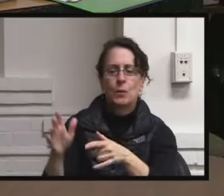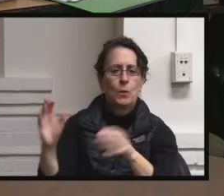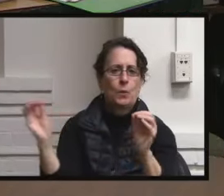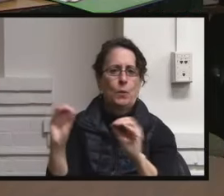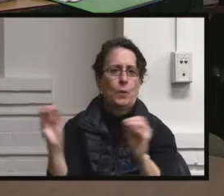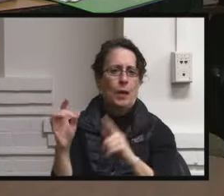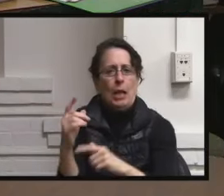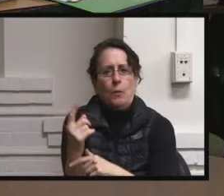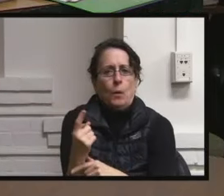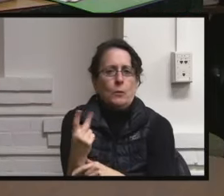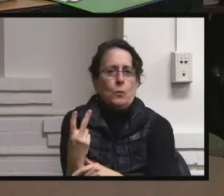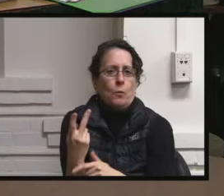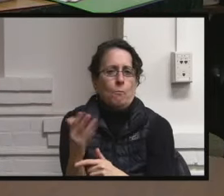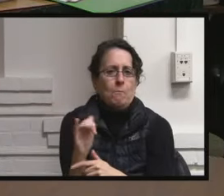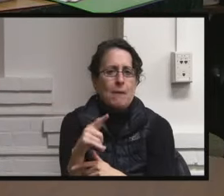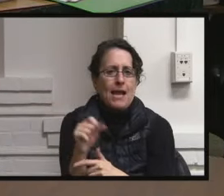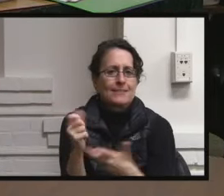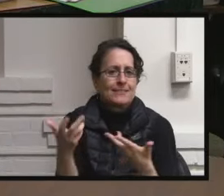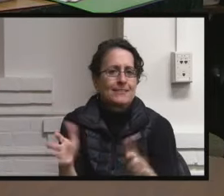Other questions from the board?